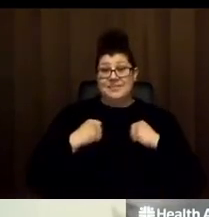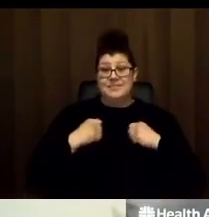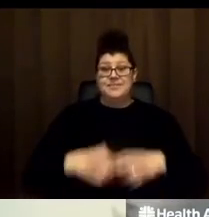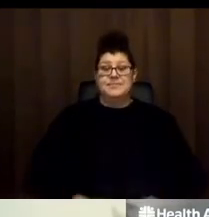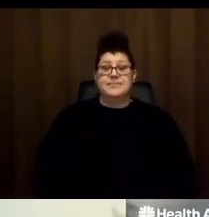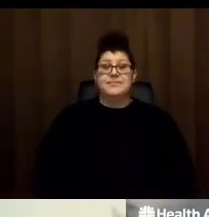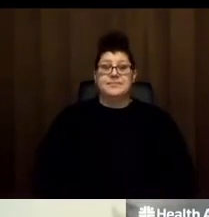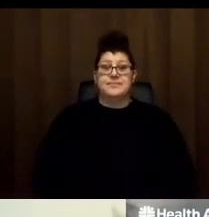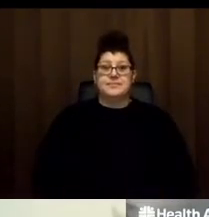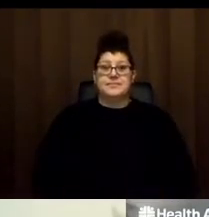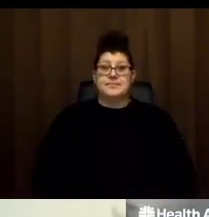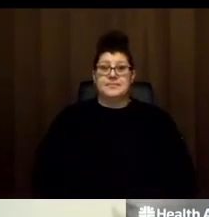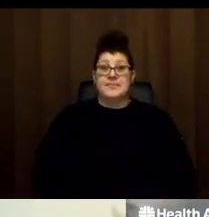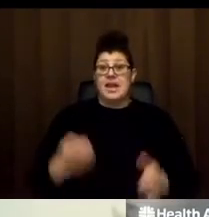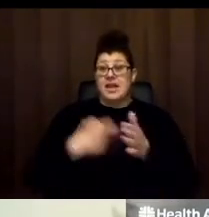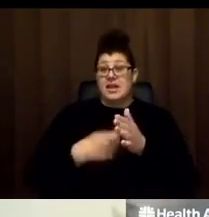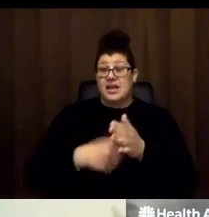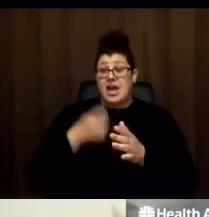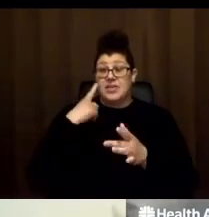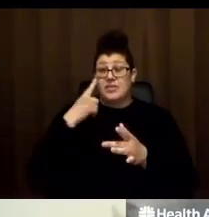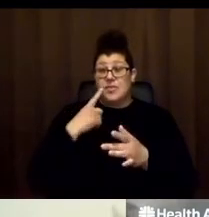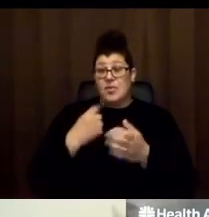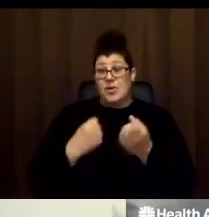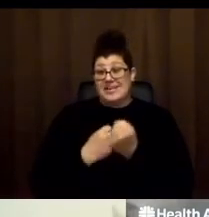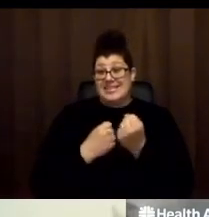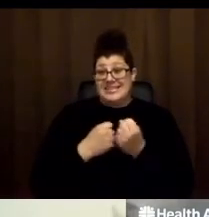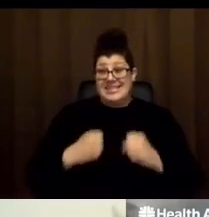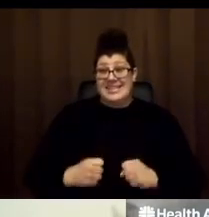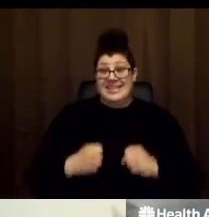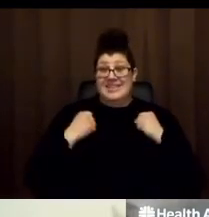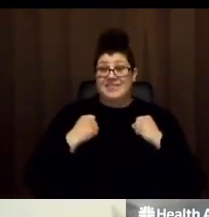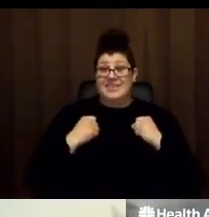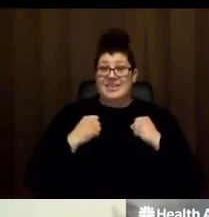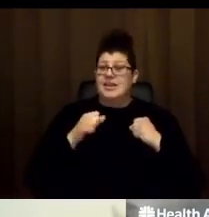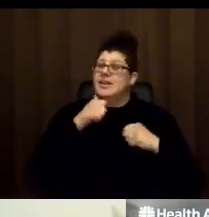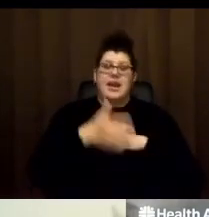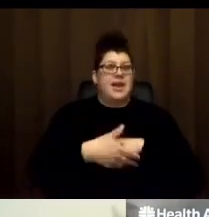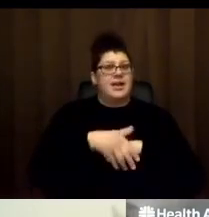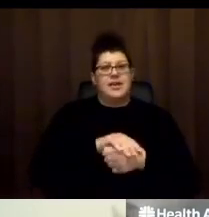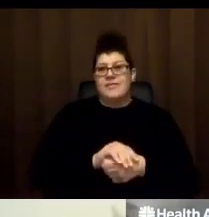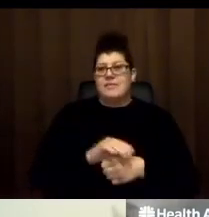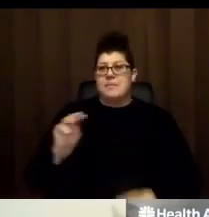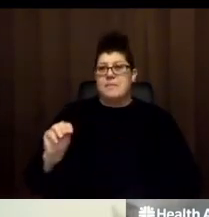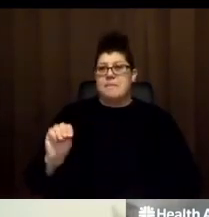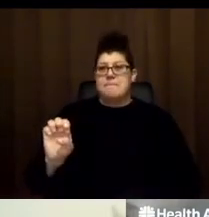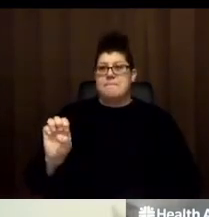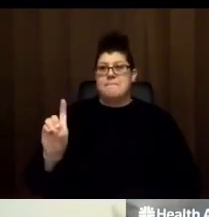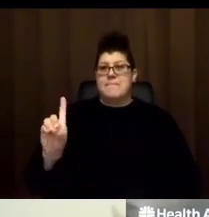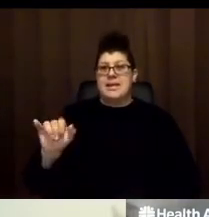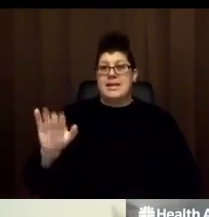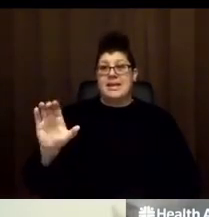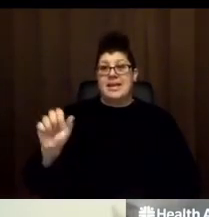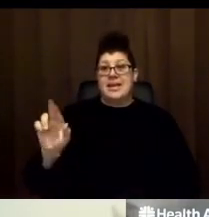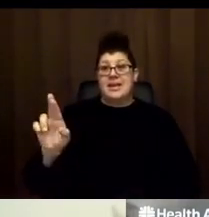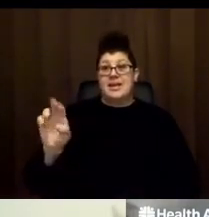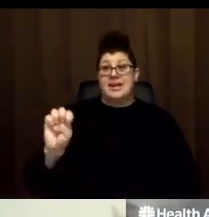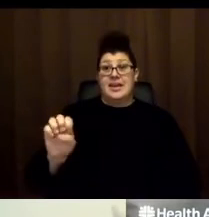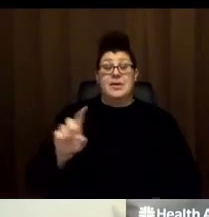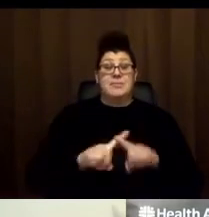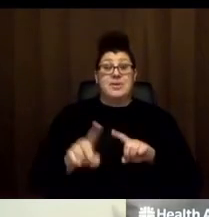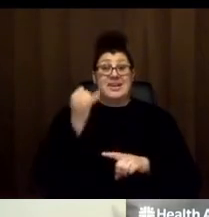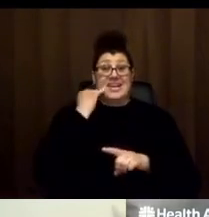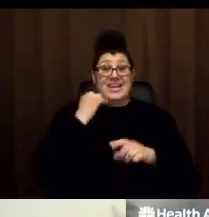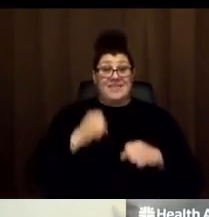The cost of assisted living or long-term facilities are not covered by Medicare. However, when you're in a facility like that,